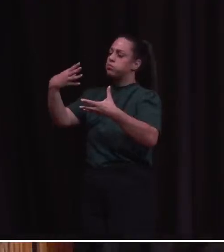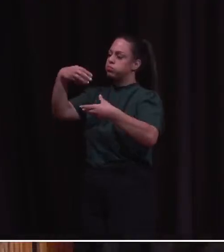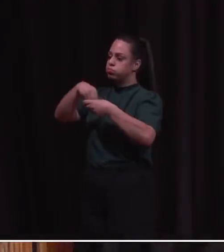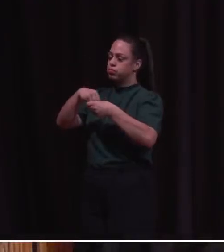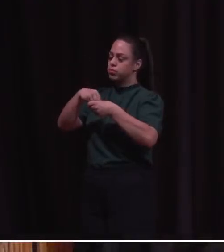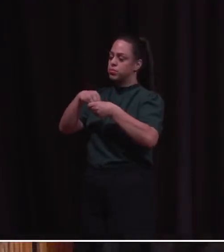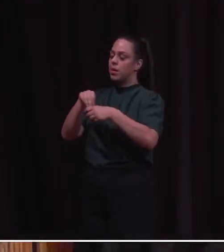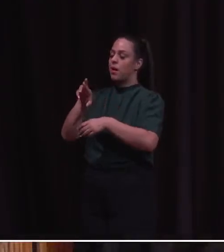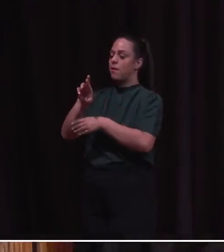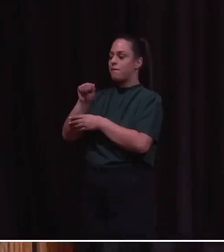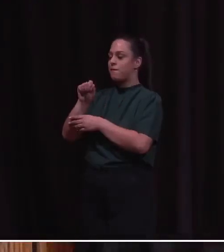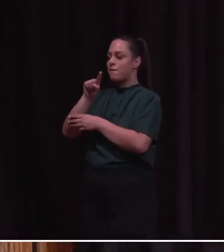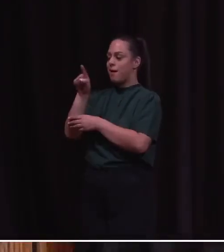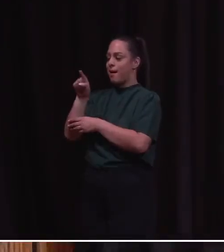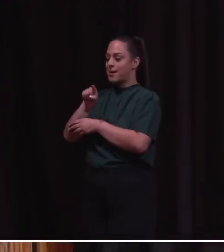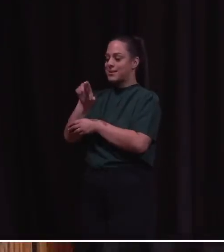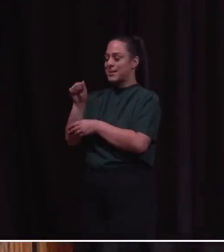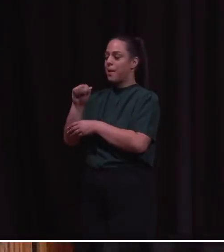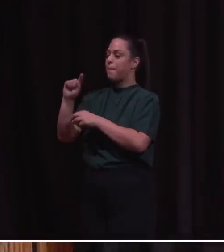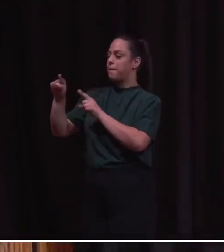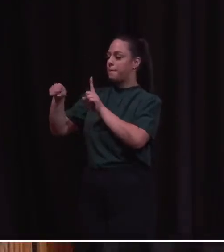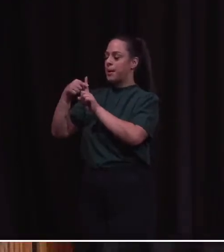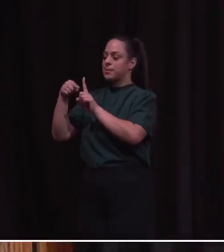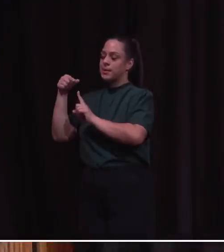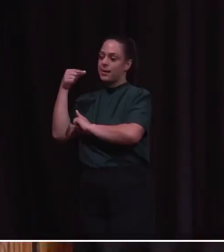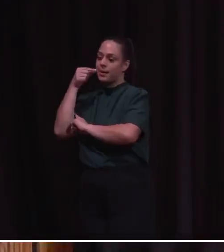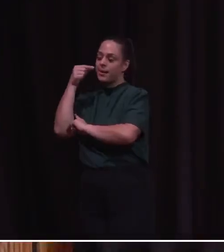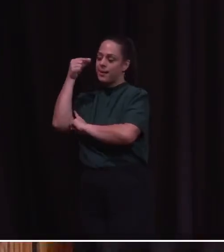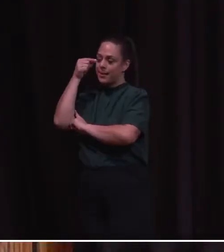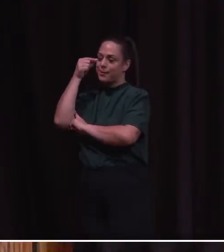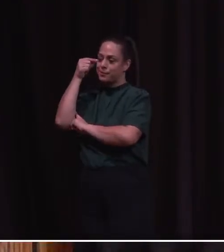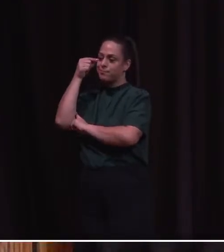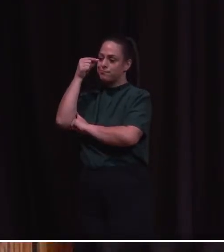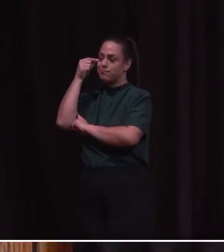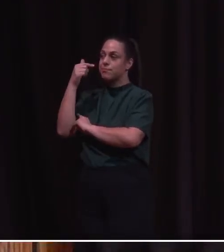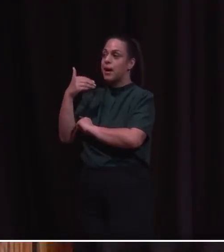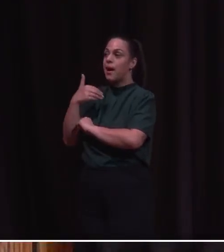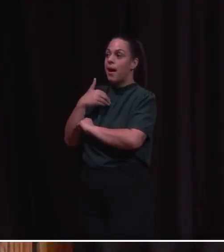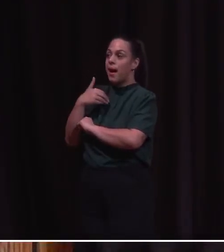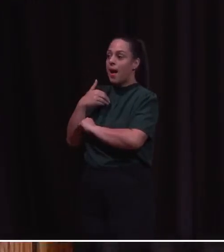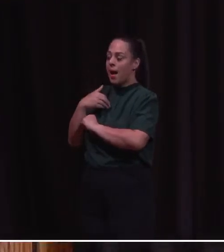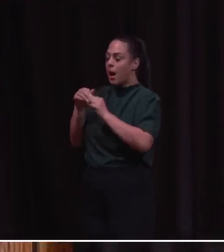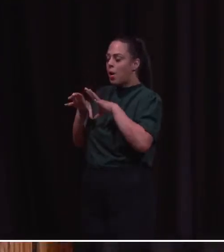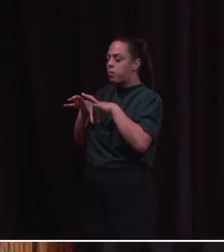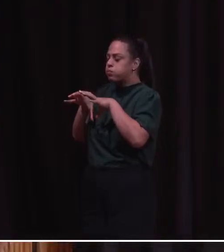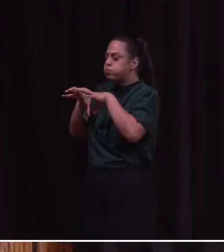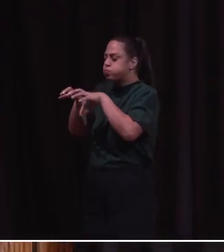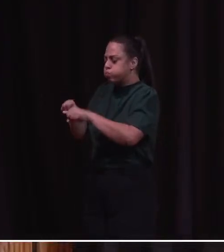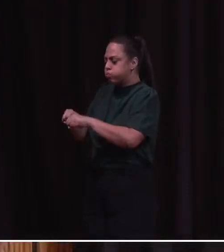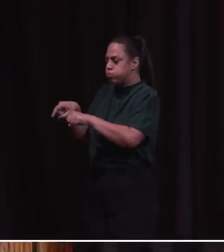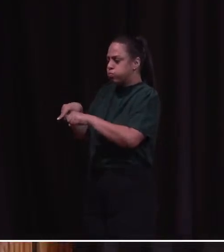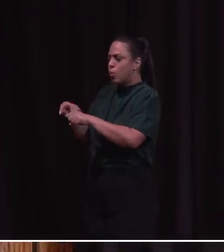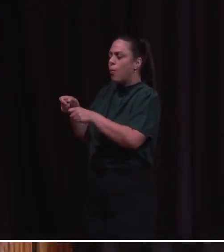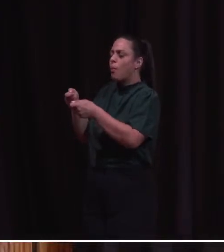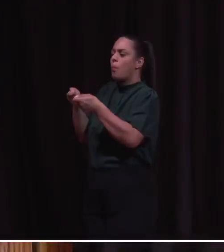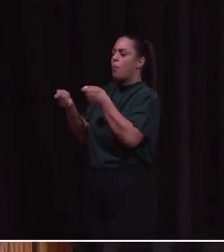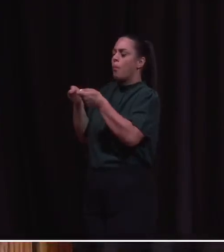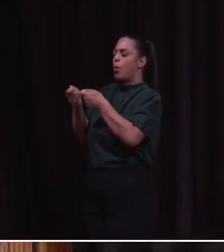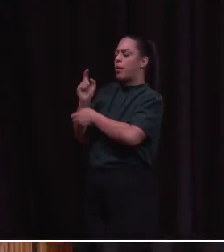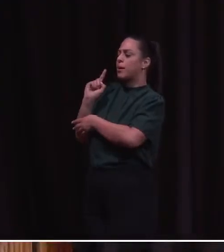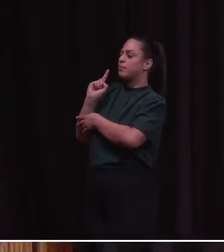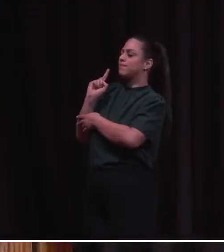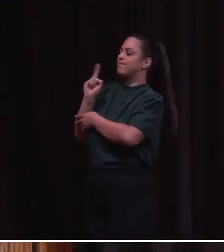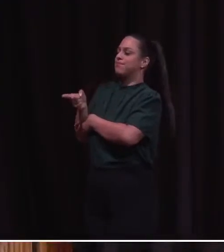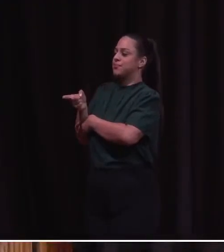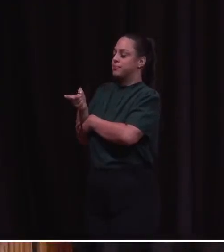and colonial modernity. A full understanding of the coloniality of power cannot be realized without attention to